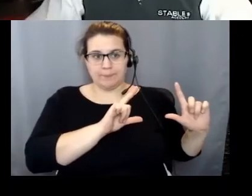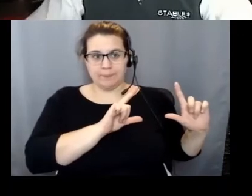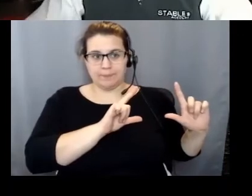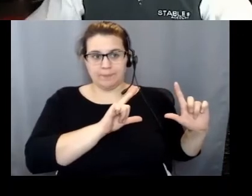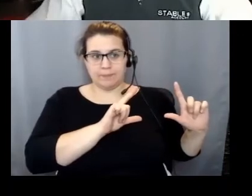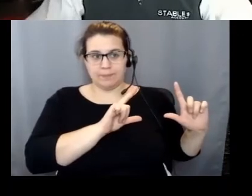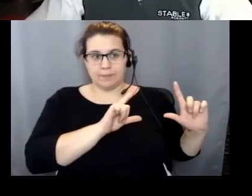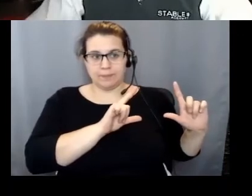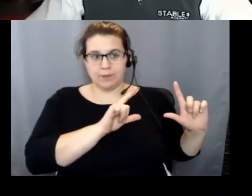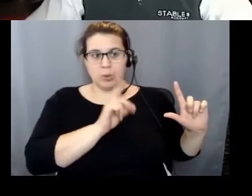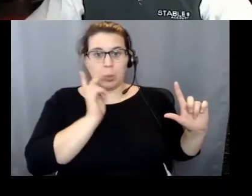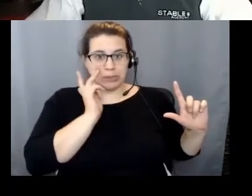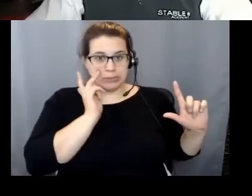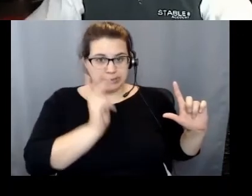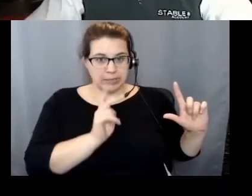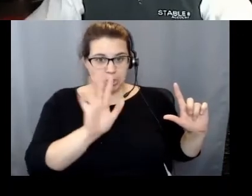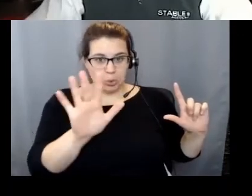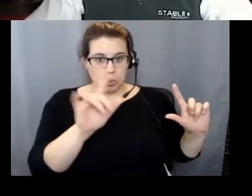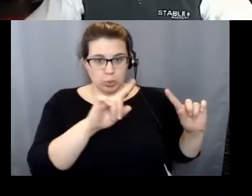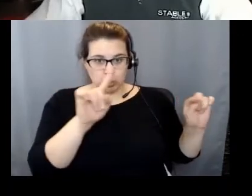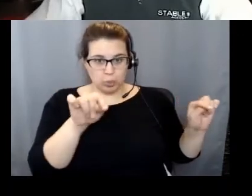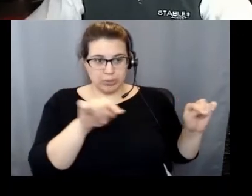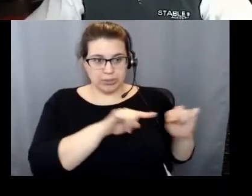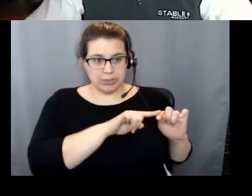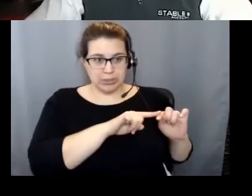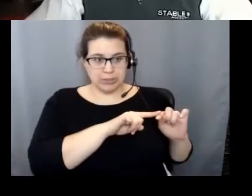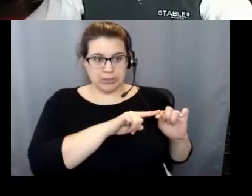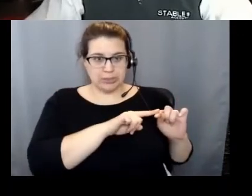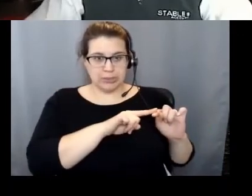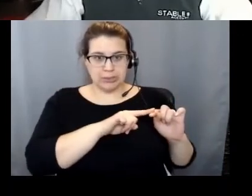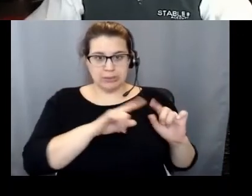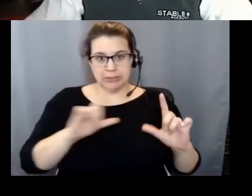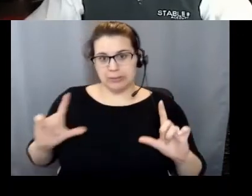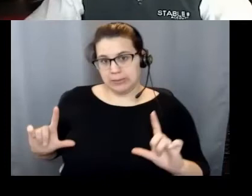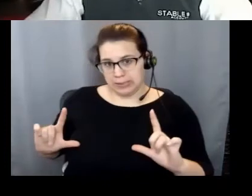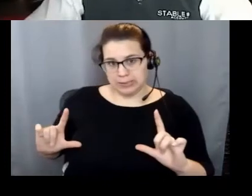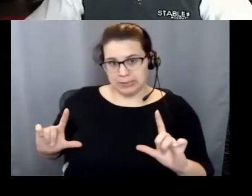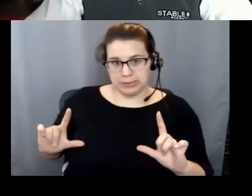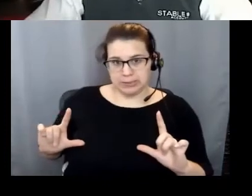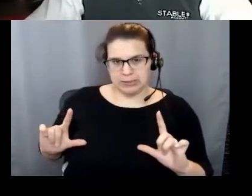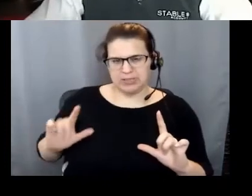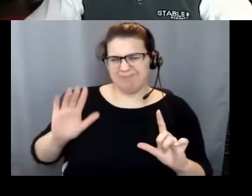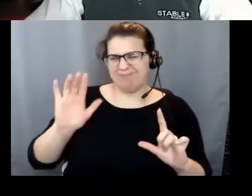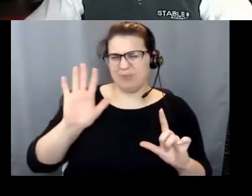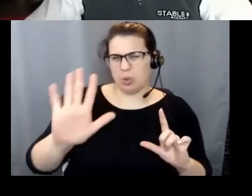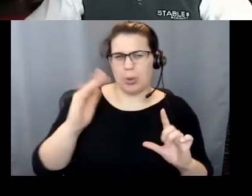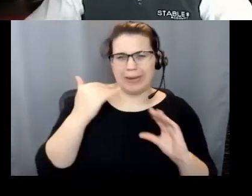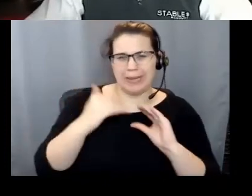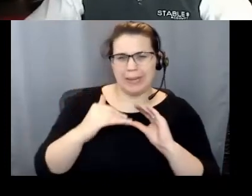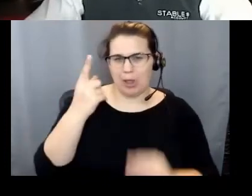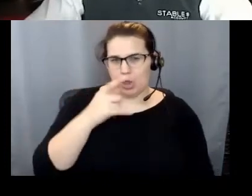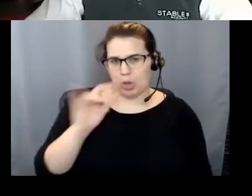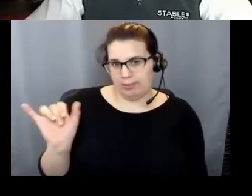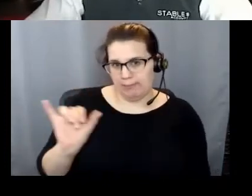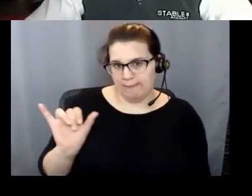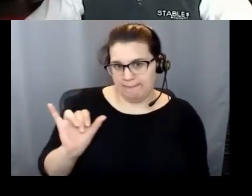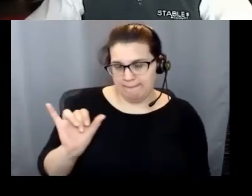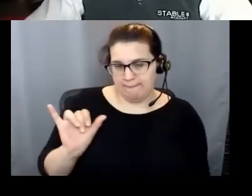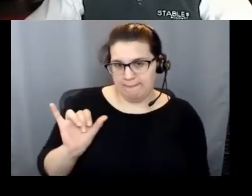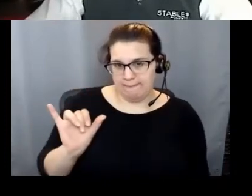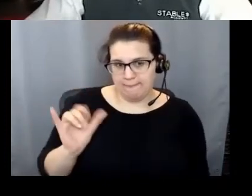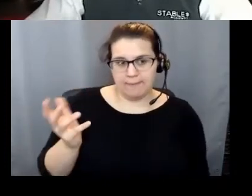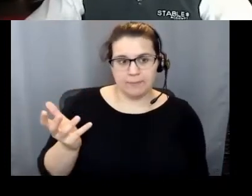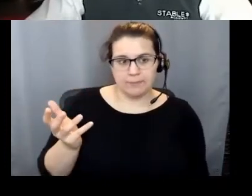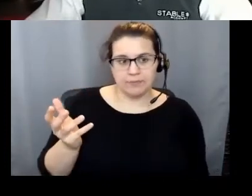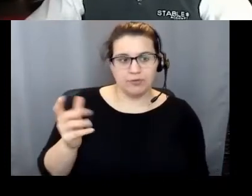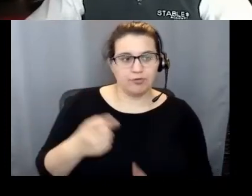will show on the screen. This is actually a version of what the email looks like. So the email will come from